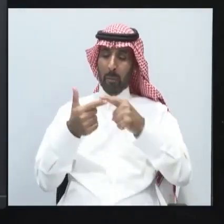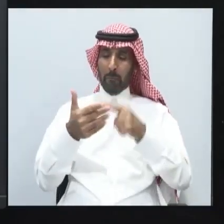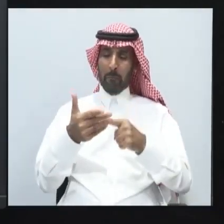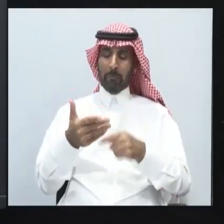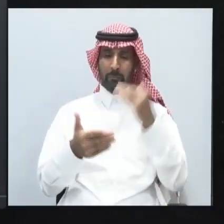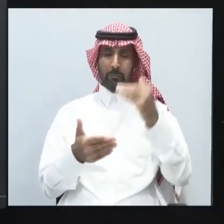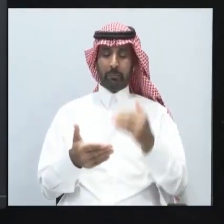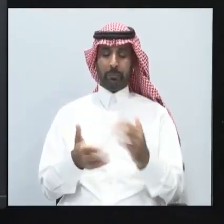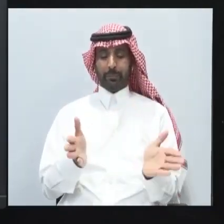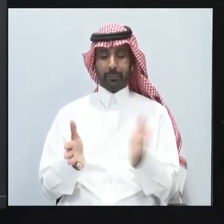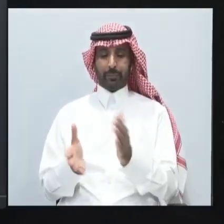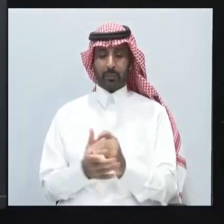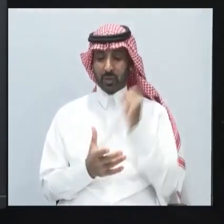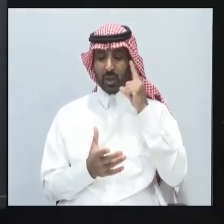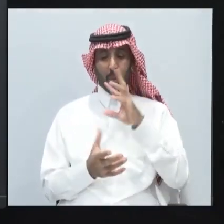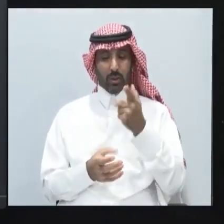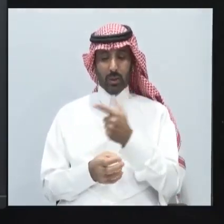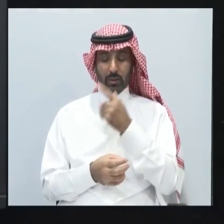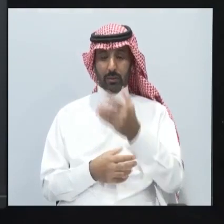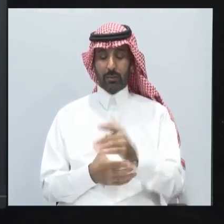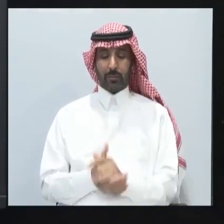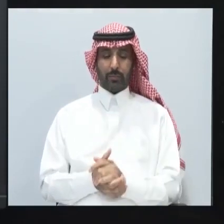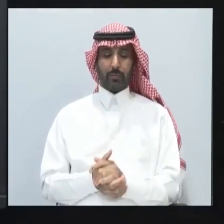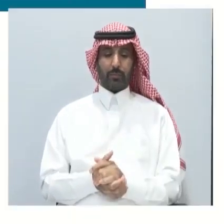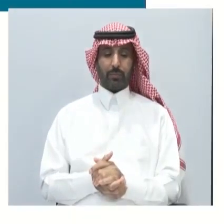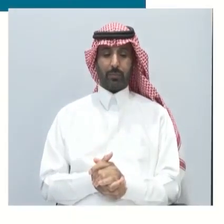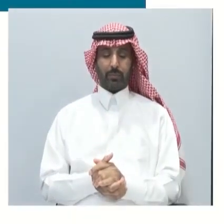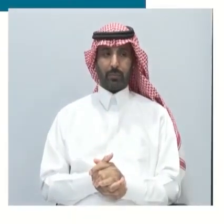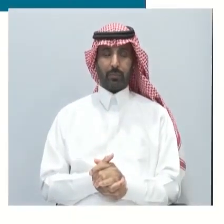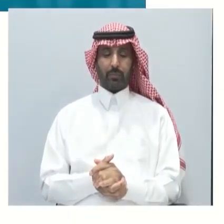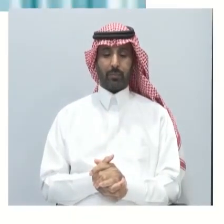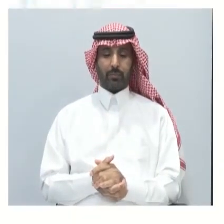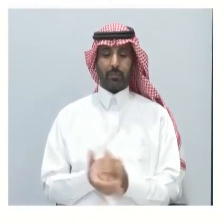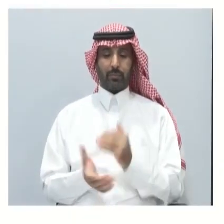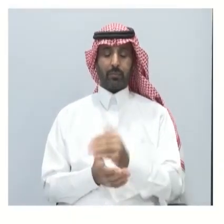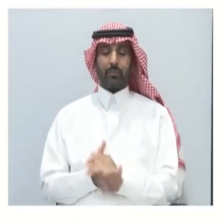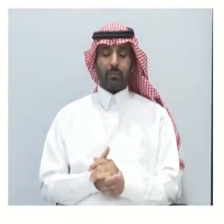just move on and understand what are the achievements that we have.